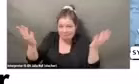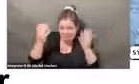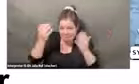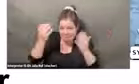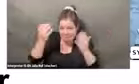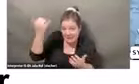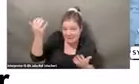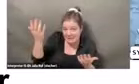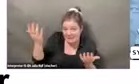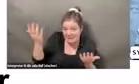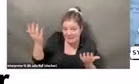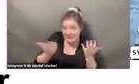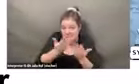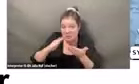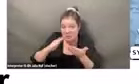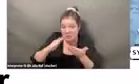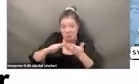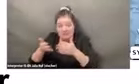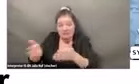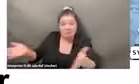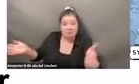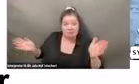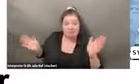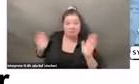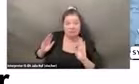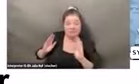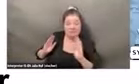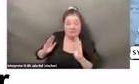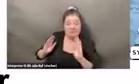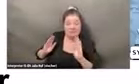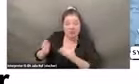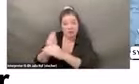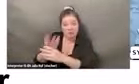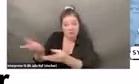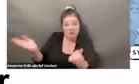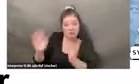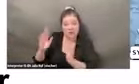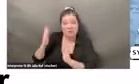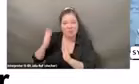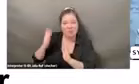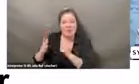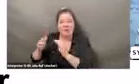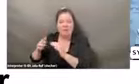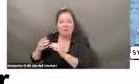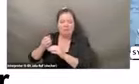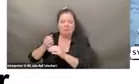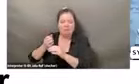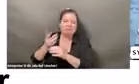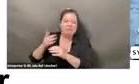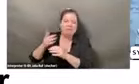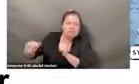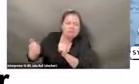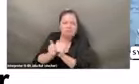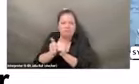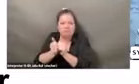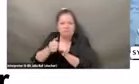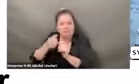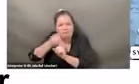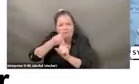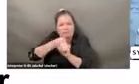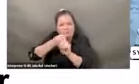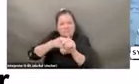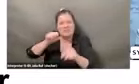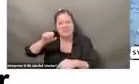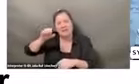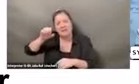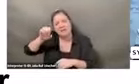of the wider community, not only the end users, but also anyone else, an advocate, maybe like EBU providing feedback or something like